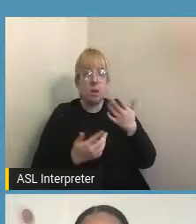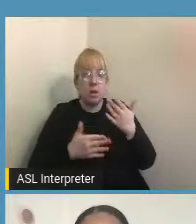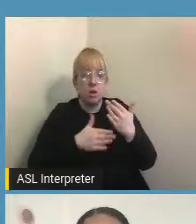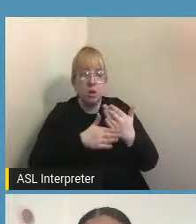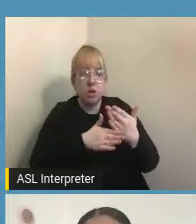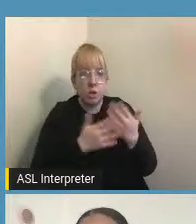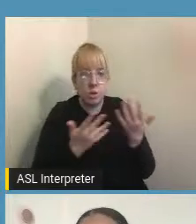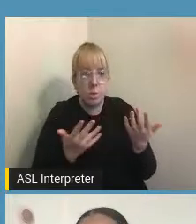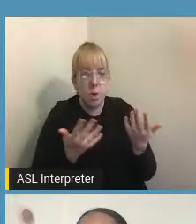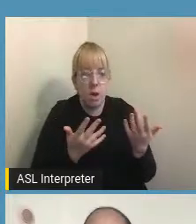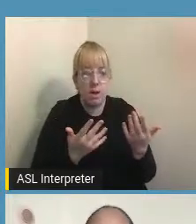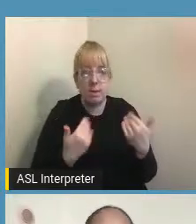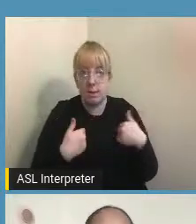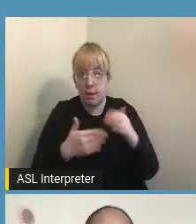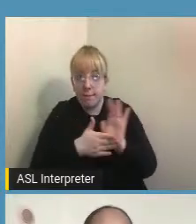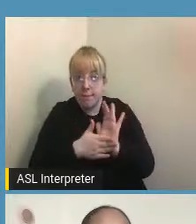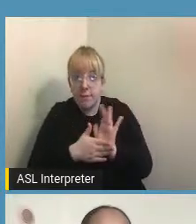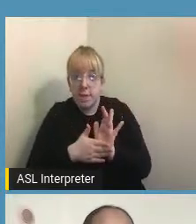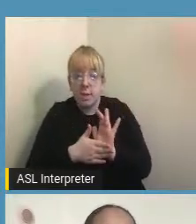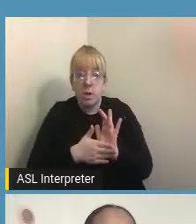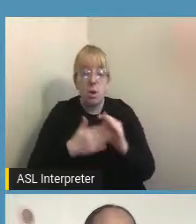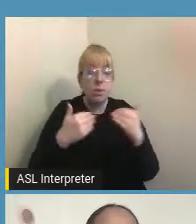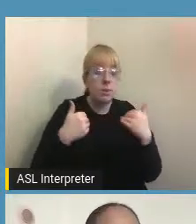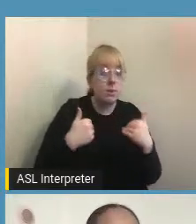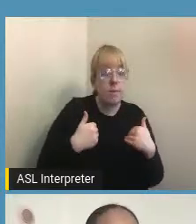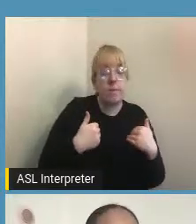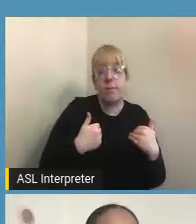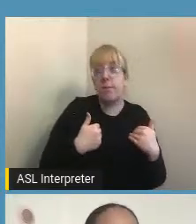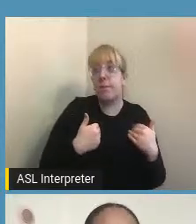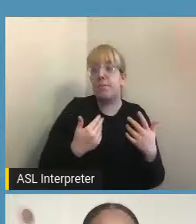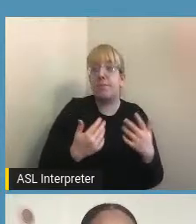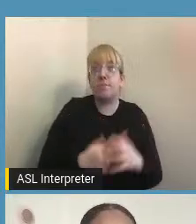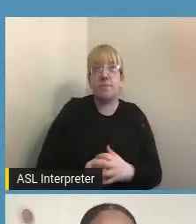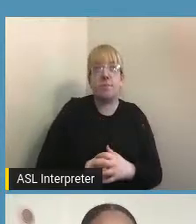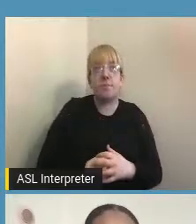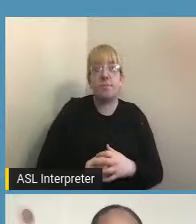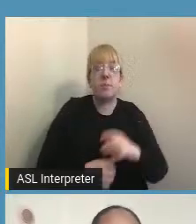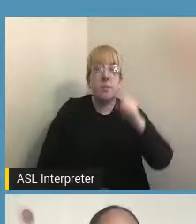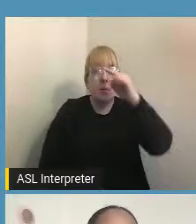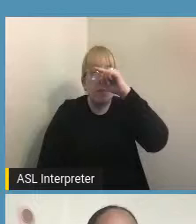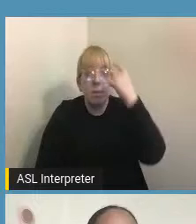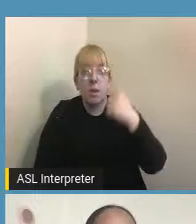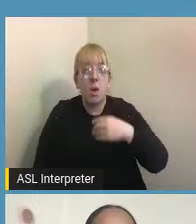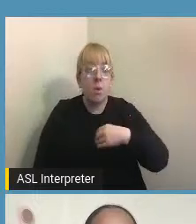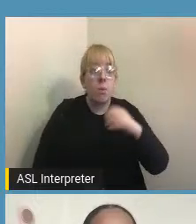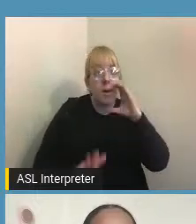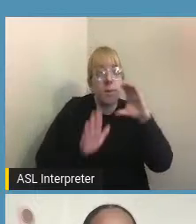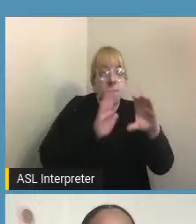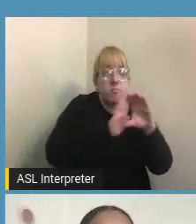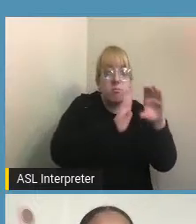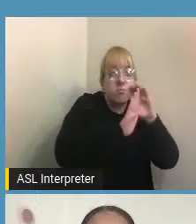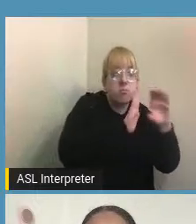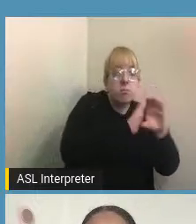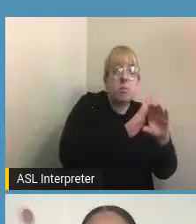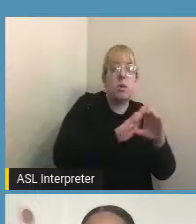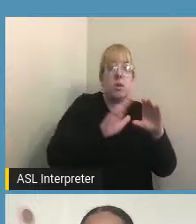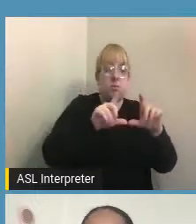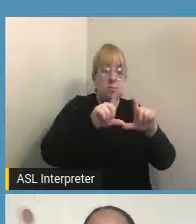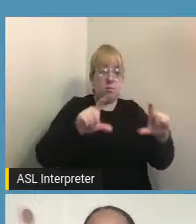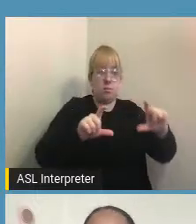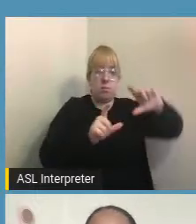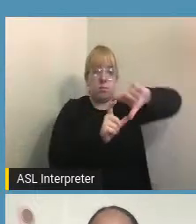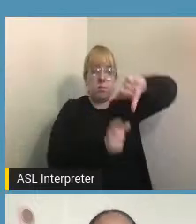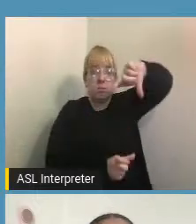Do we have videos? Do we have, are there all black and white images, or are the images horizontal or